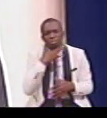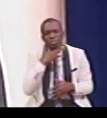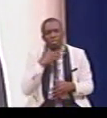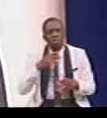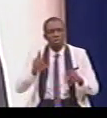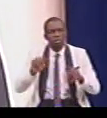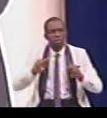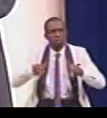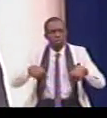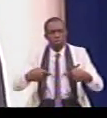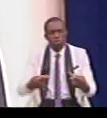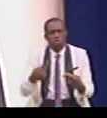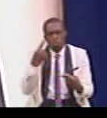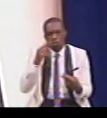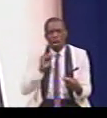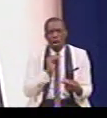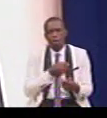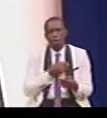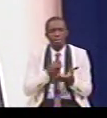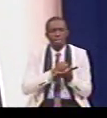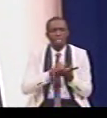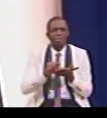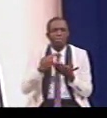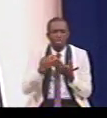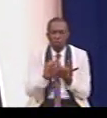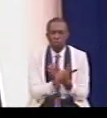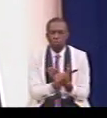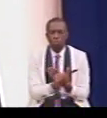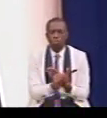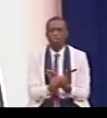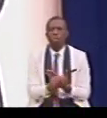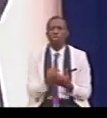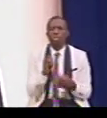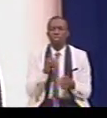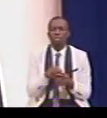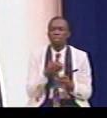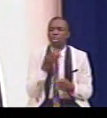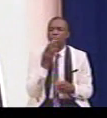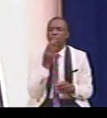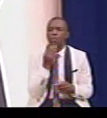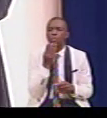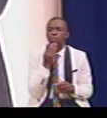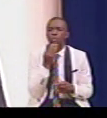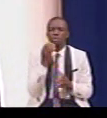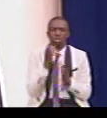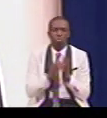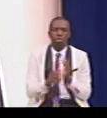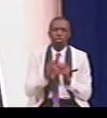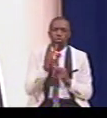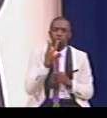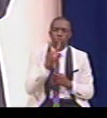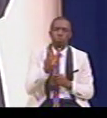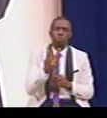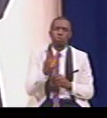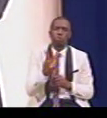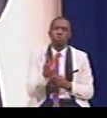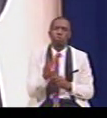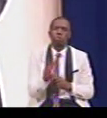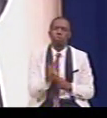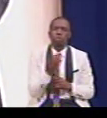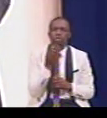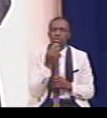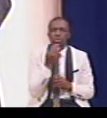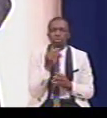sanctification we're coming to Hebrews chapter 2 Hebrews chapter 2 and I'm